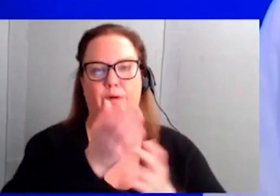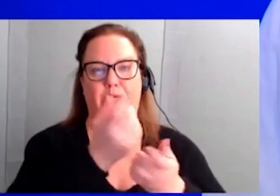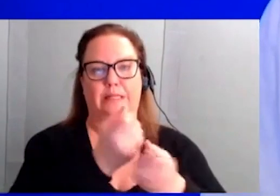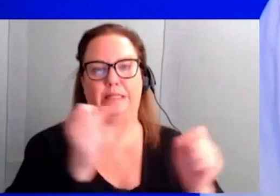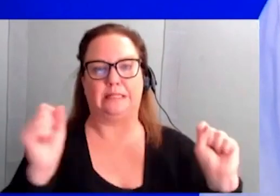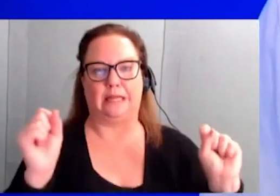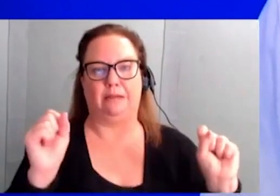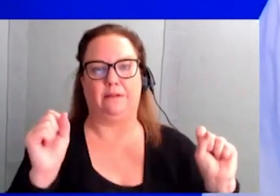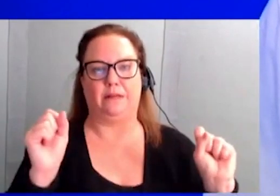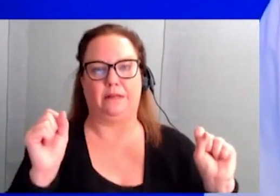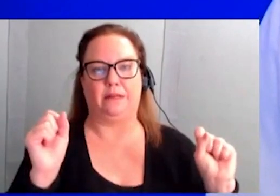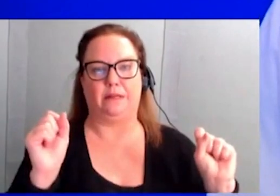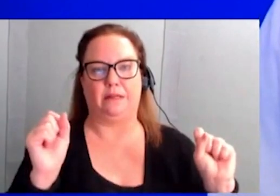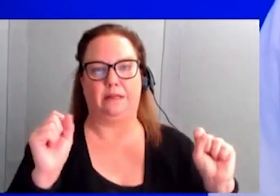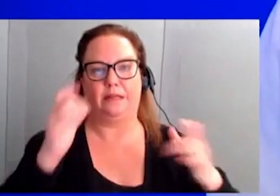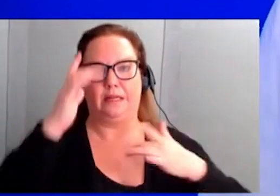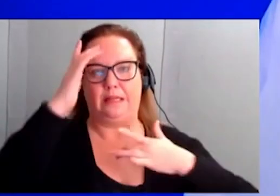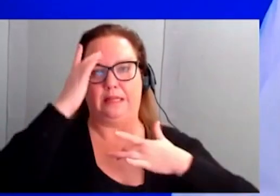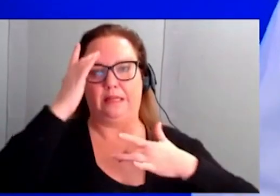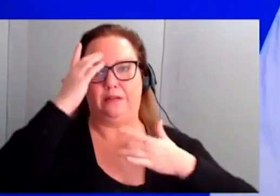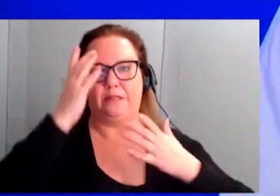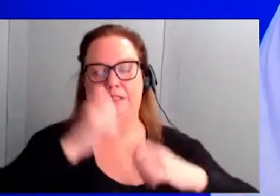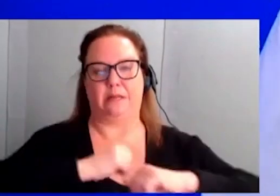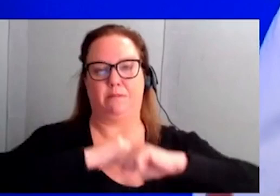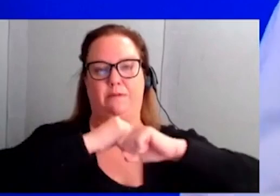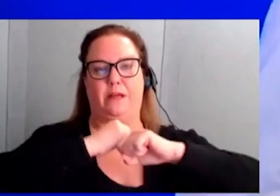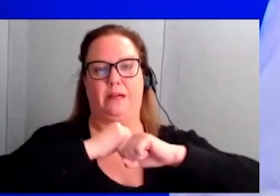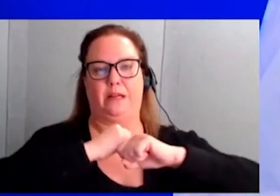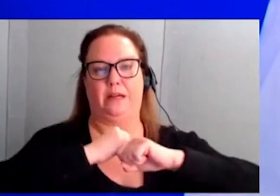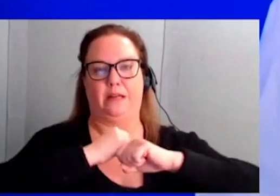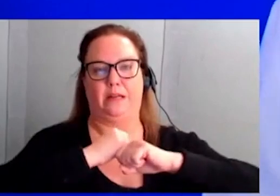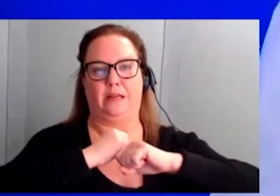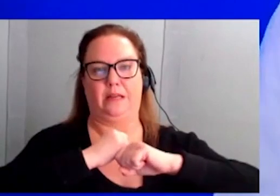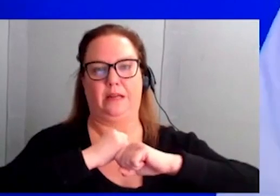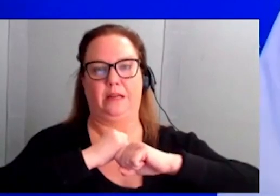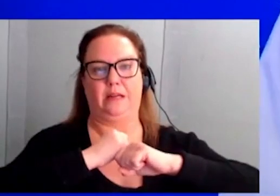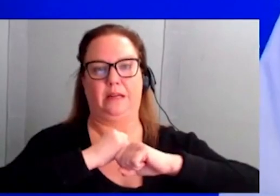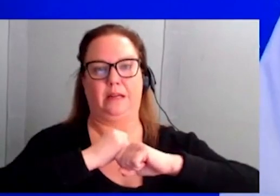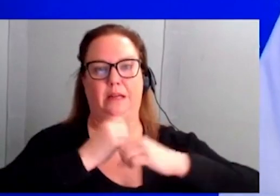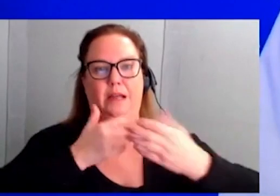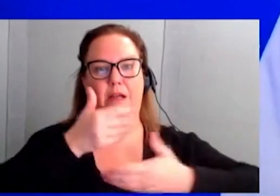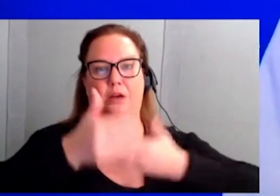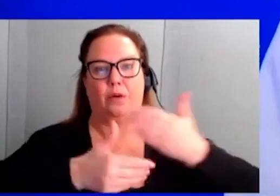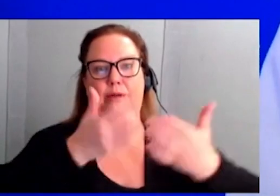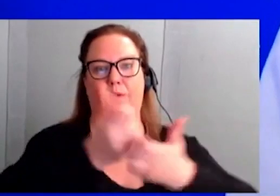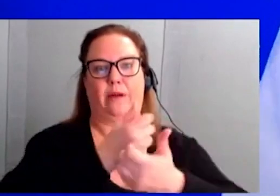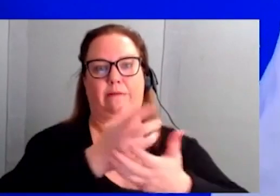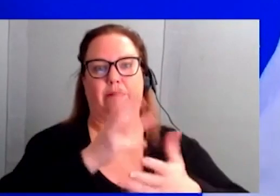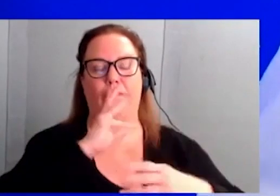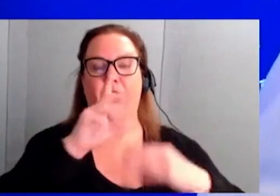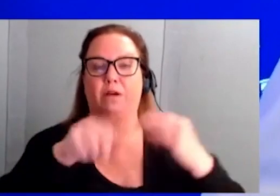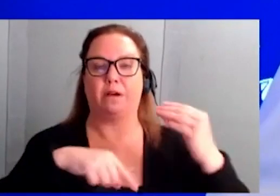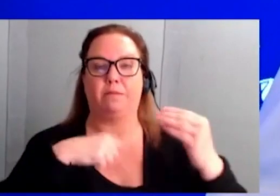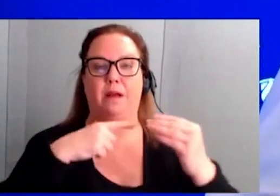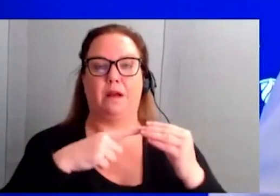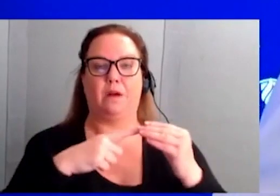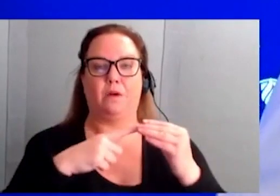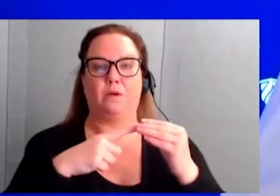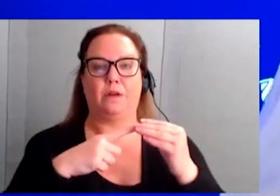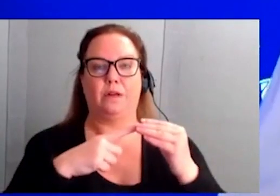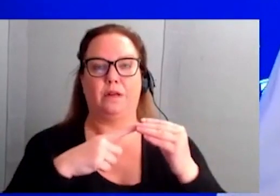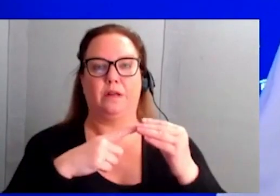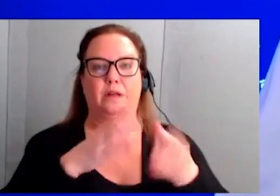and the illness that they have prevented, and just kind of moving up through everything that we've talked about. We know that there are some